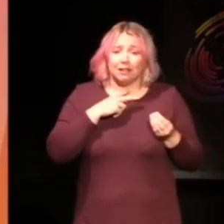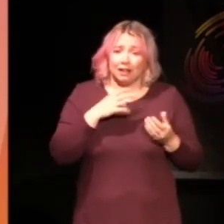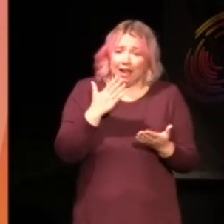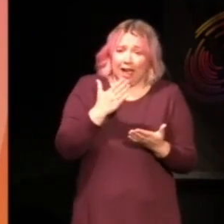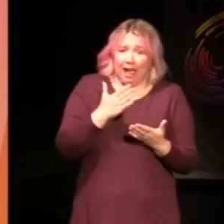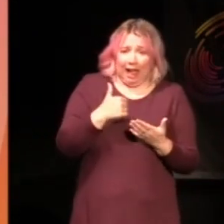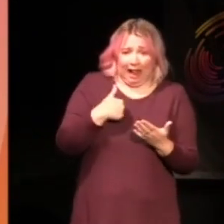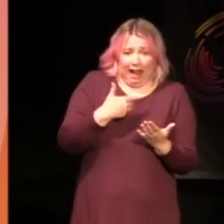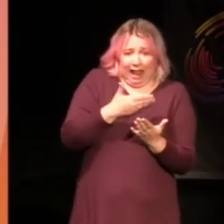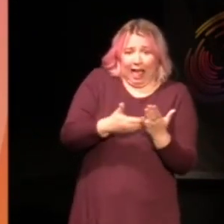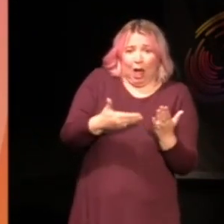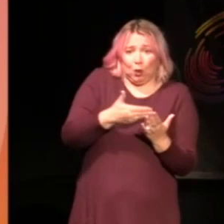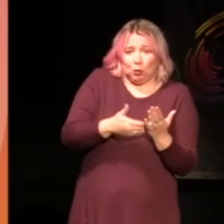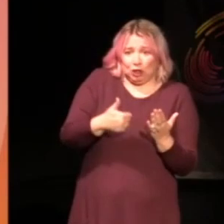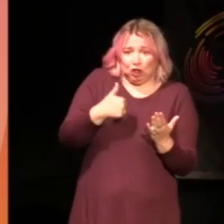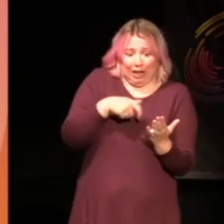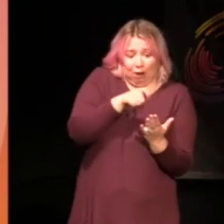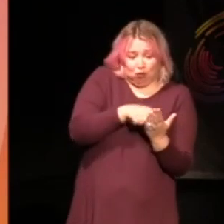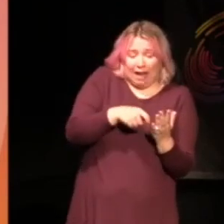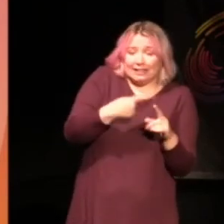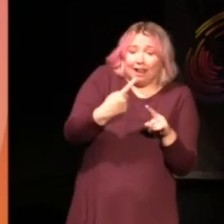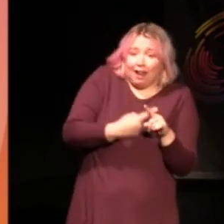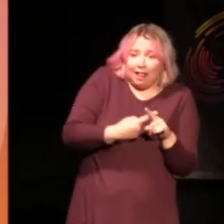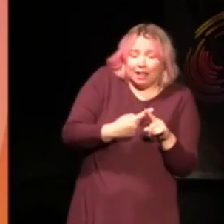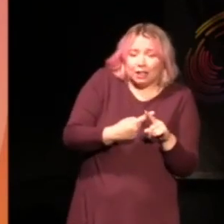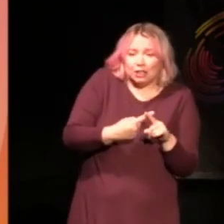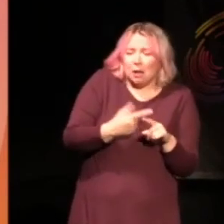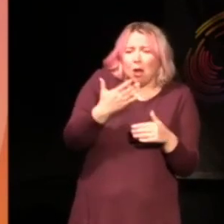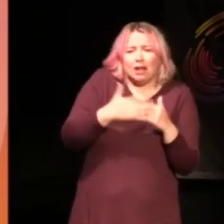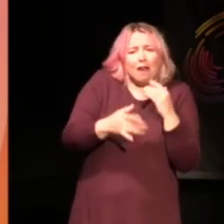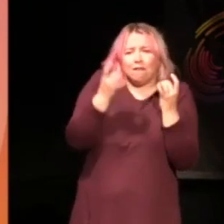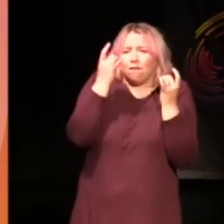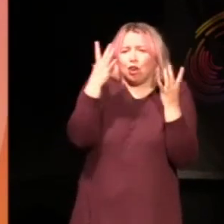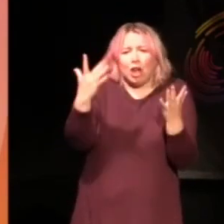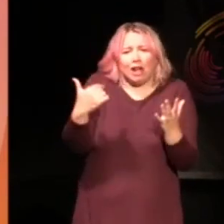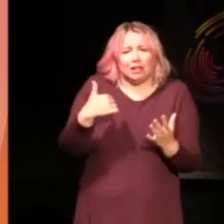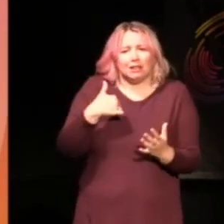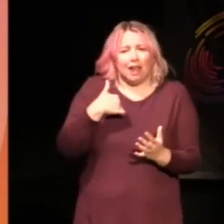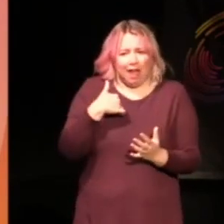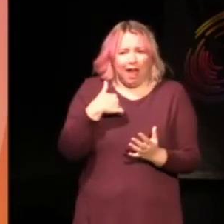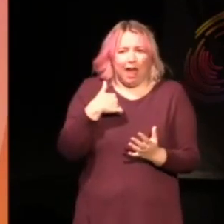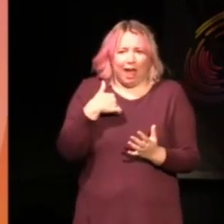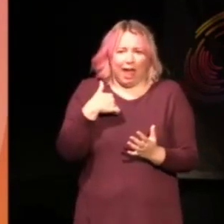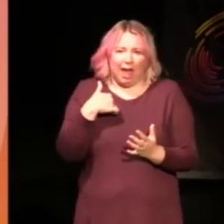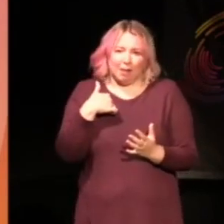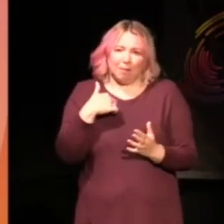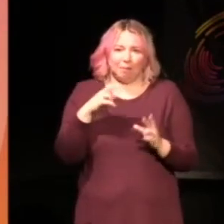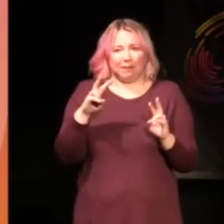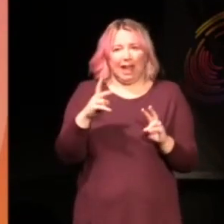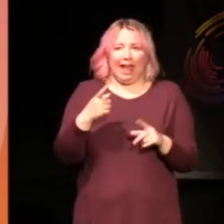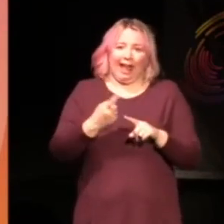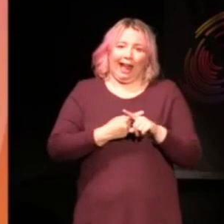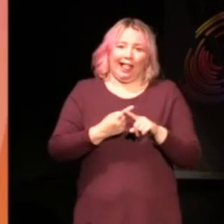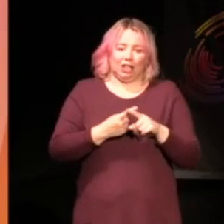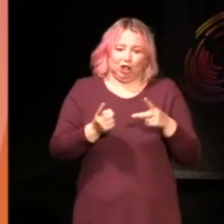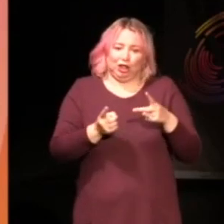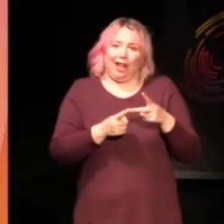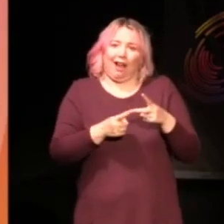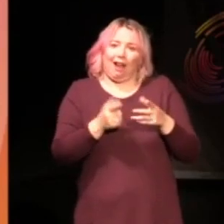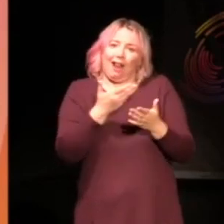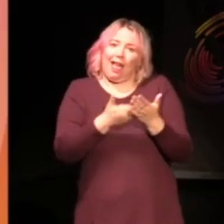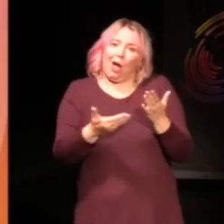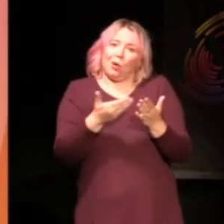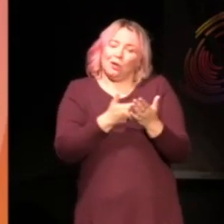this language. I write in English, but I can never forget the fact that I'm a latecomer, I'm a newcomer, that English for me is an